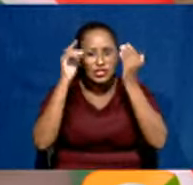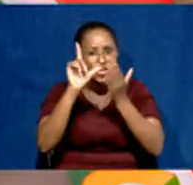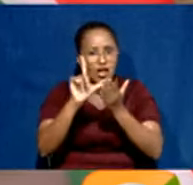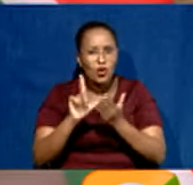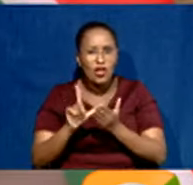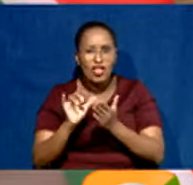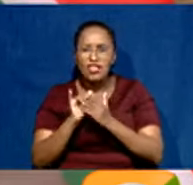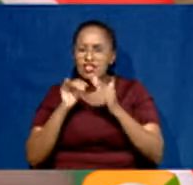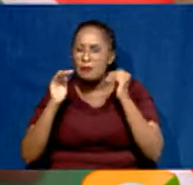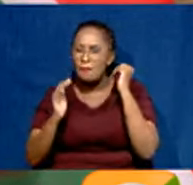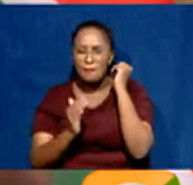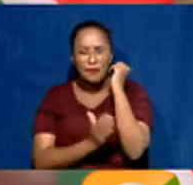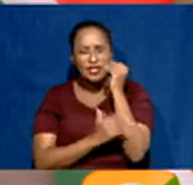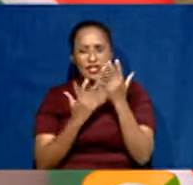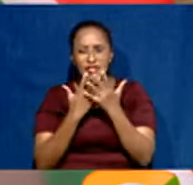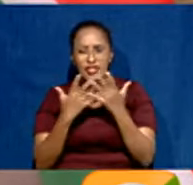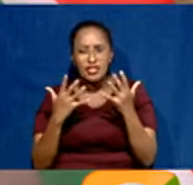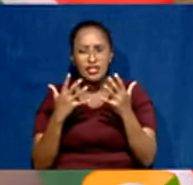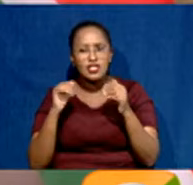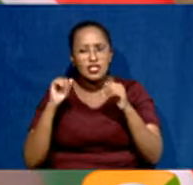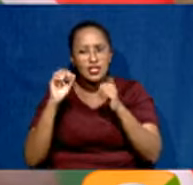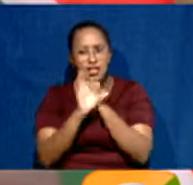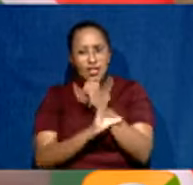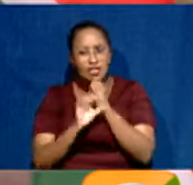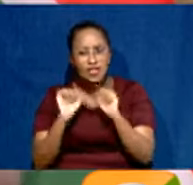country, to go into debt distress.